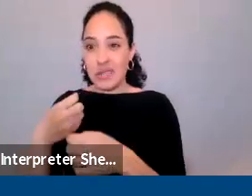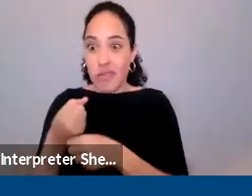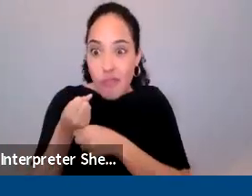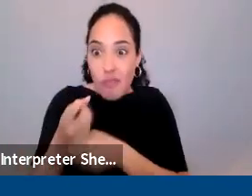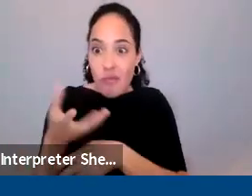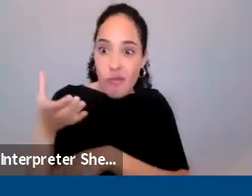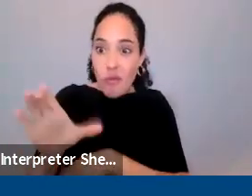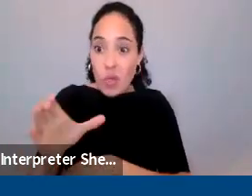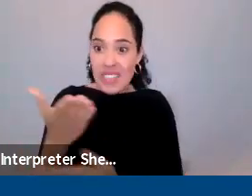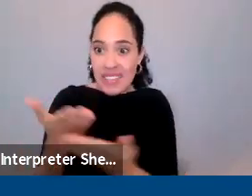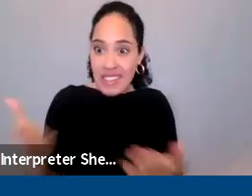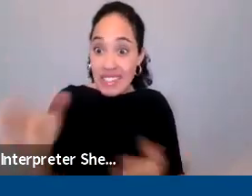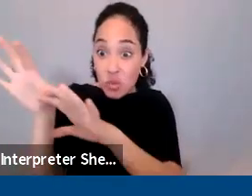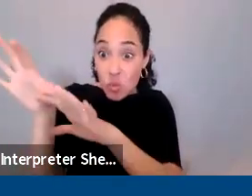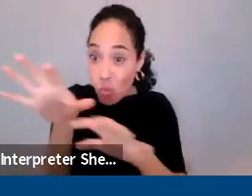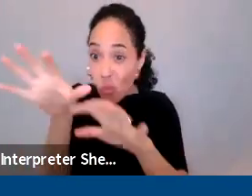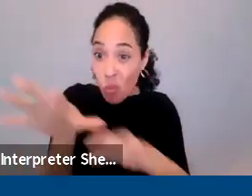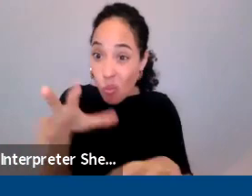Thanks so much, Tracy.